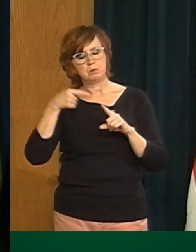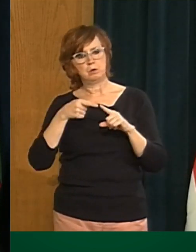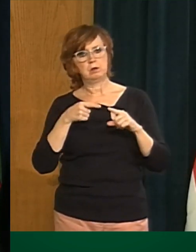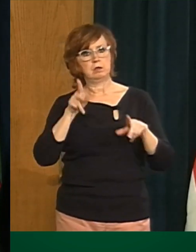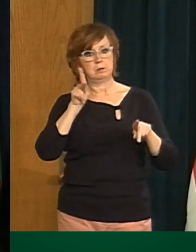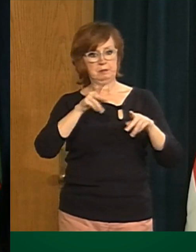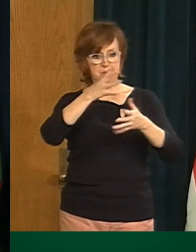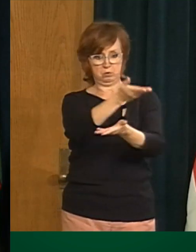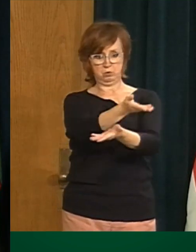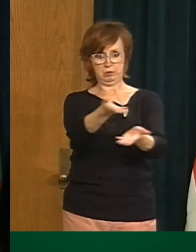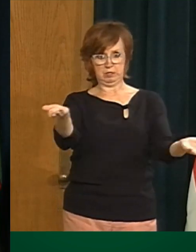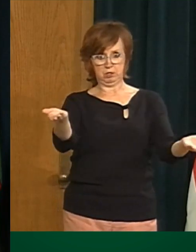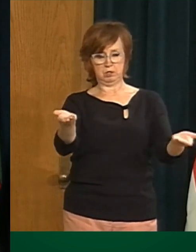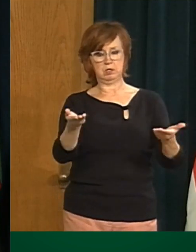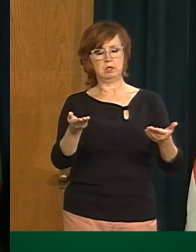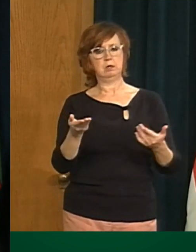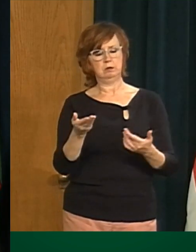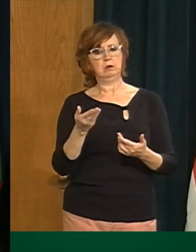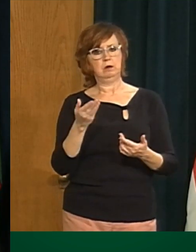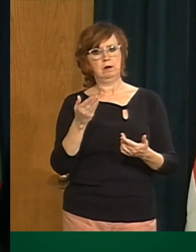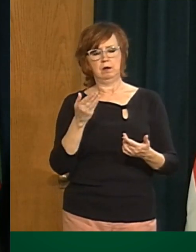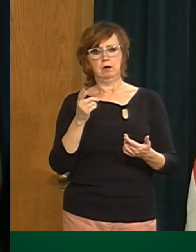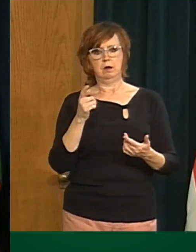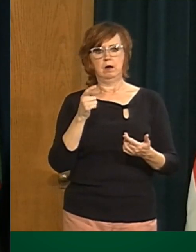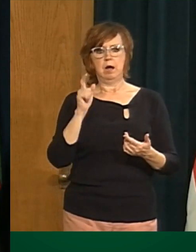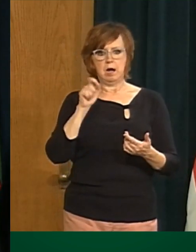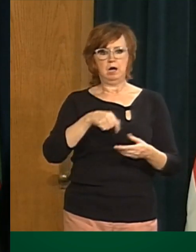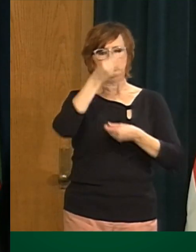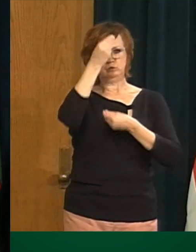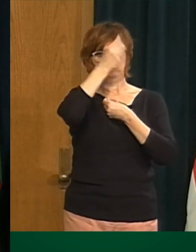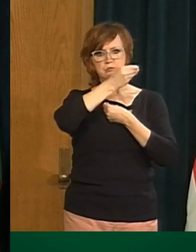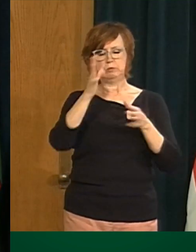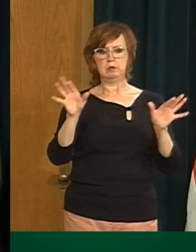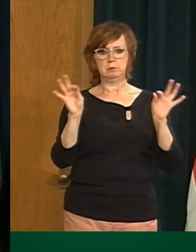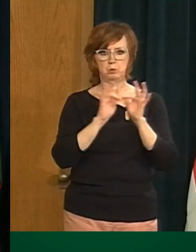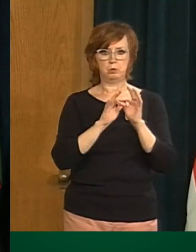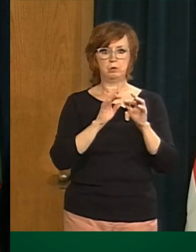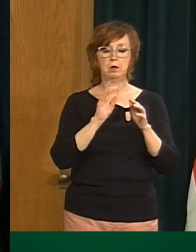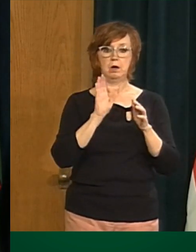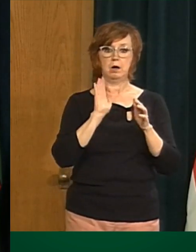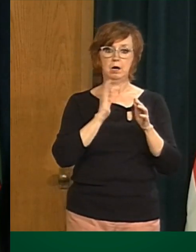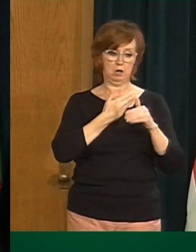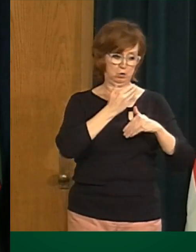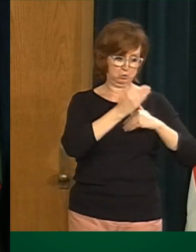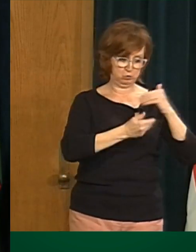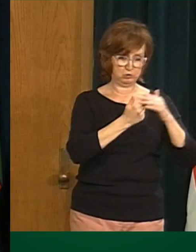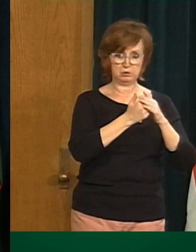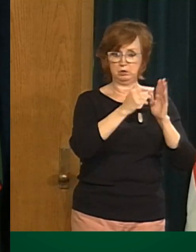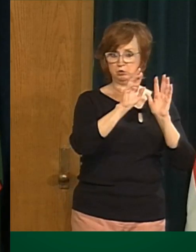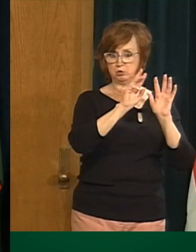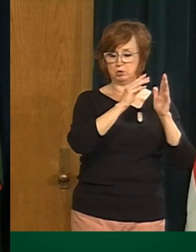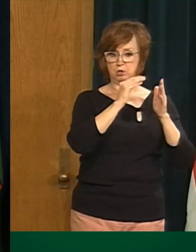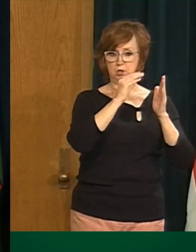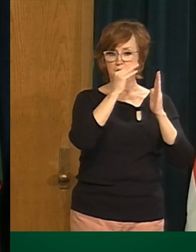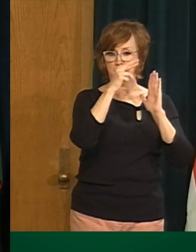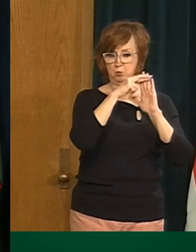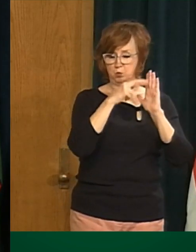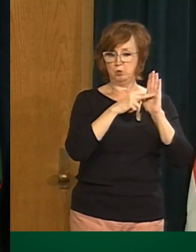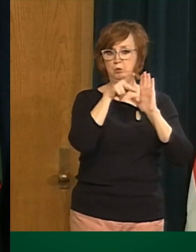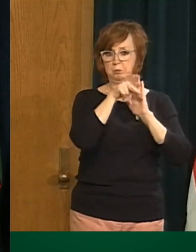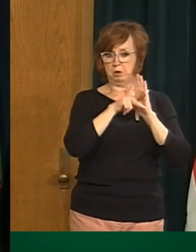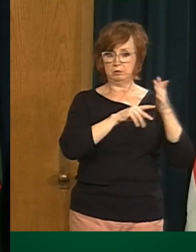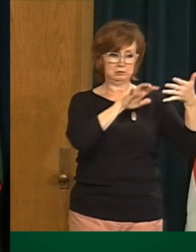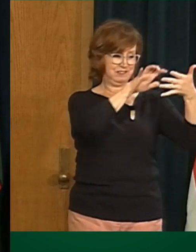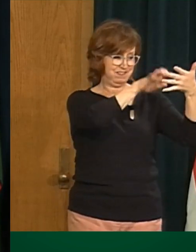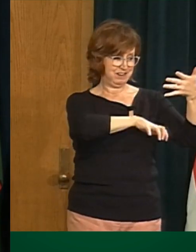policy and procedures that kick into place when there is an identified case in the way of testing and contact tracing and testing